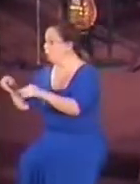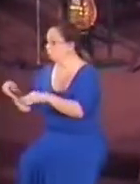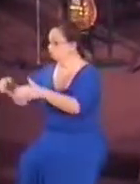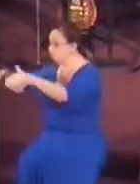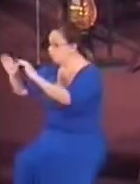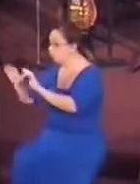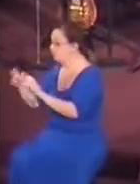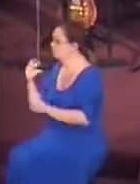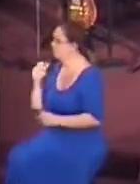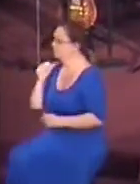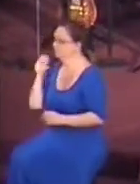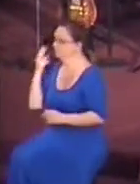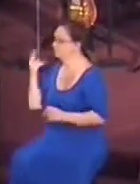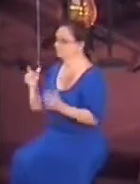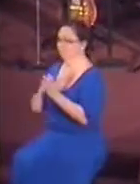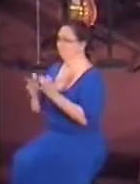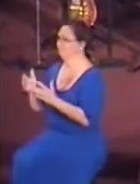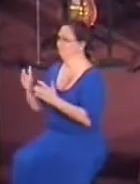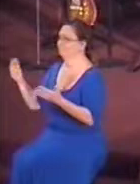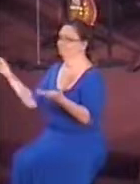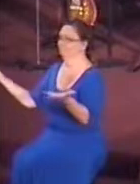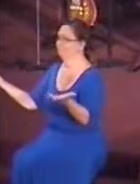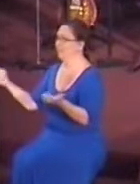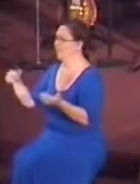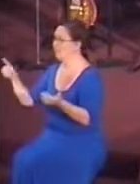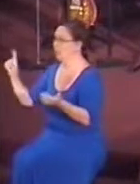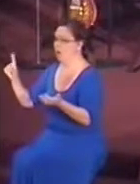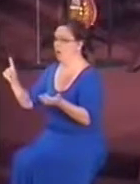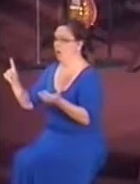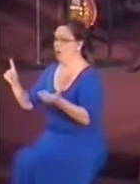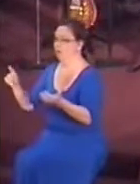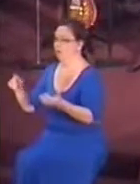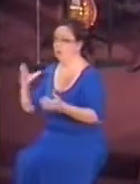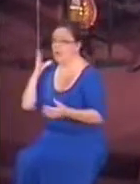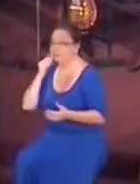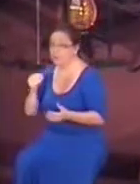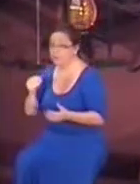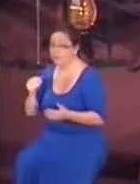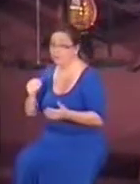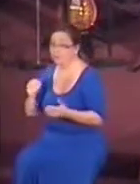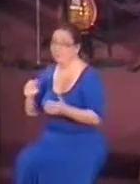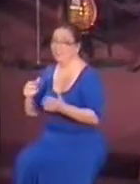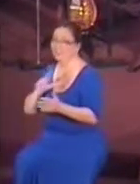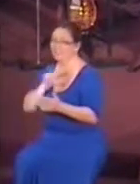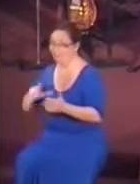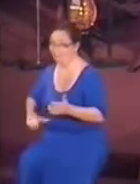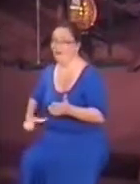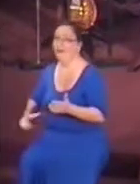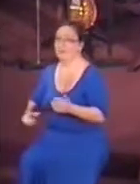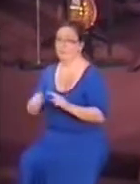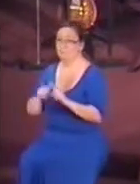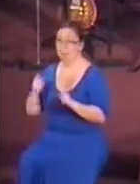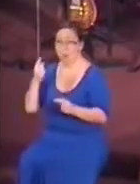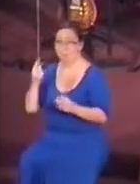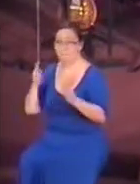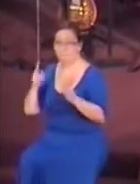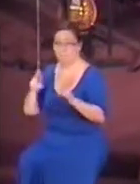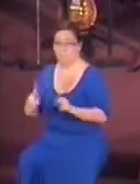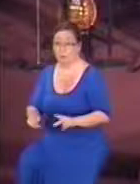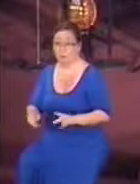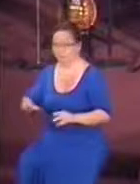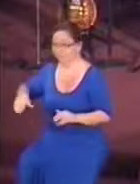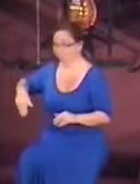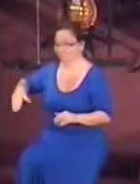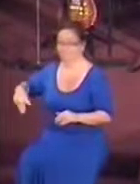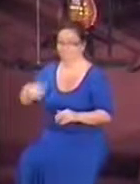tomb, and they don't see Jesus anywhere. And they actually experience the risen Lord. But there's one person who hasn't yet, and his